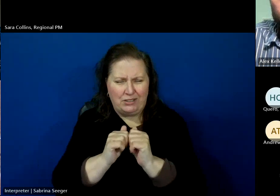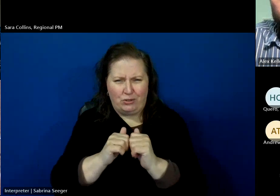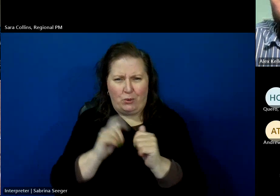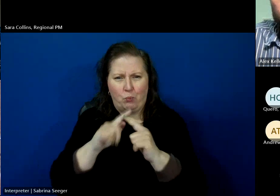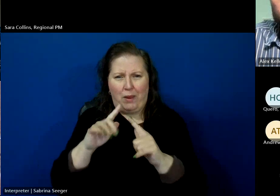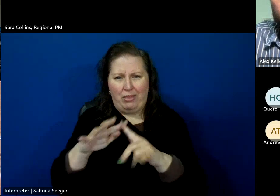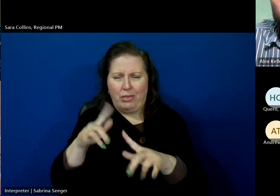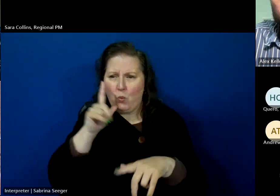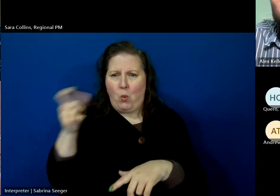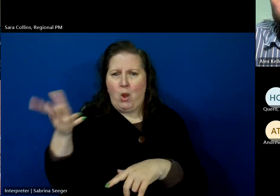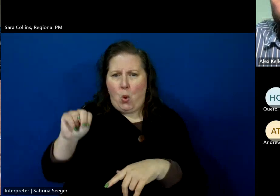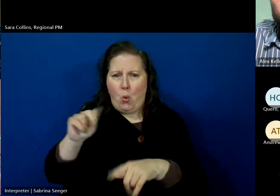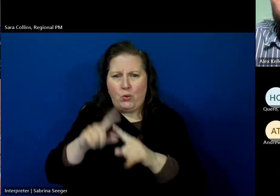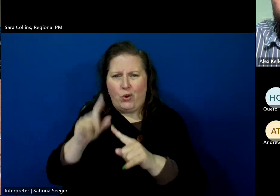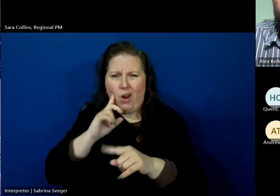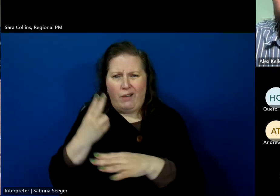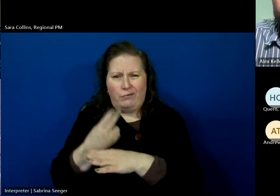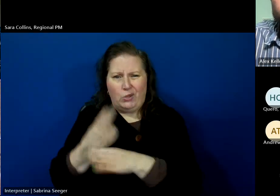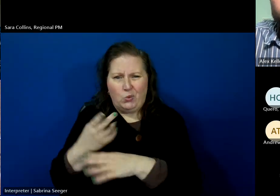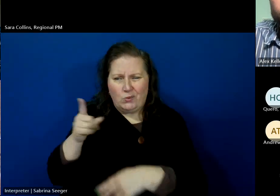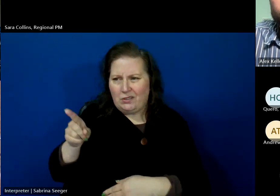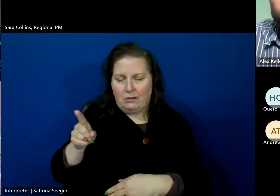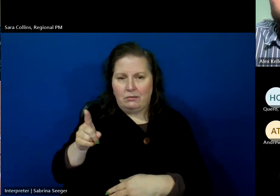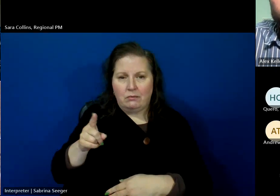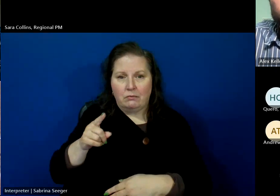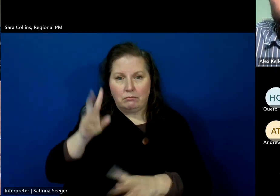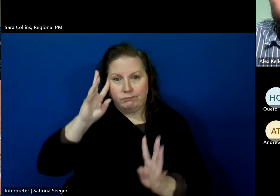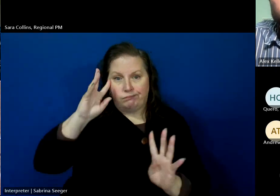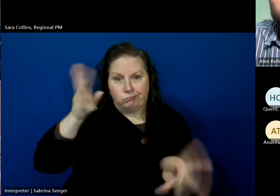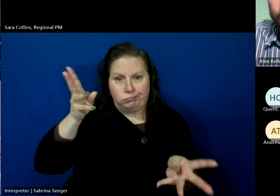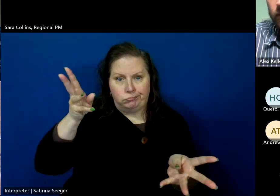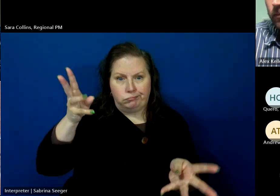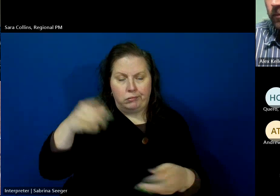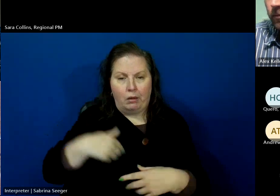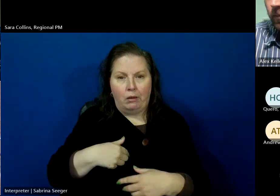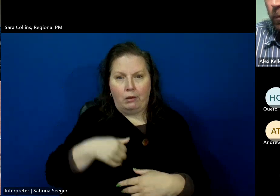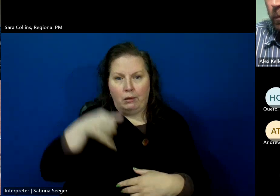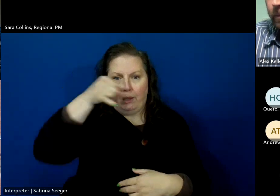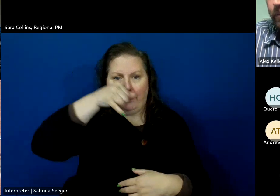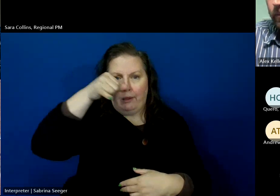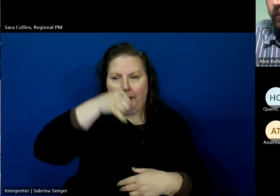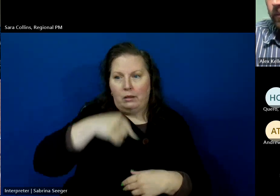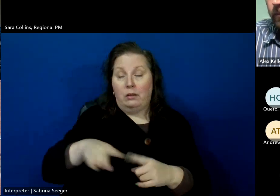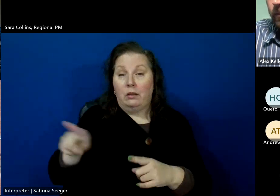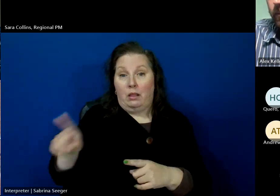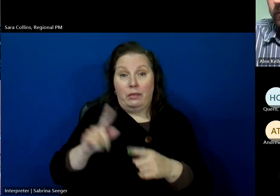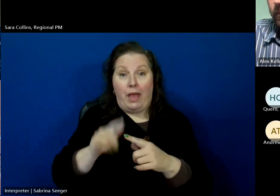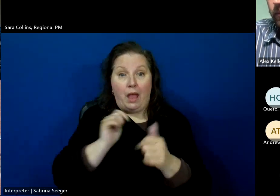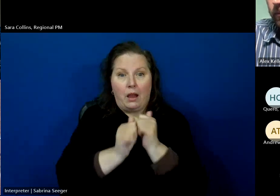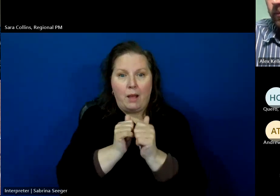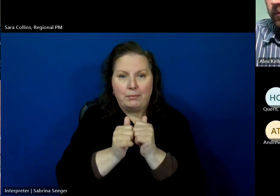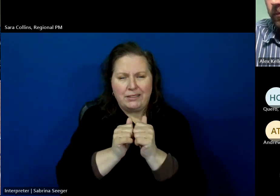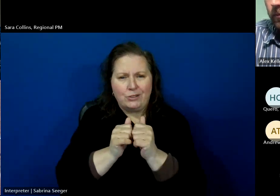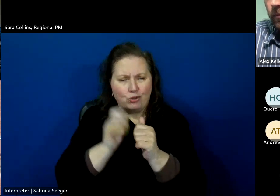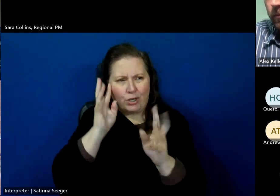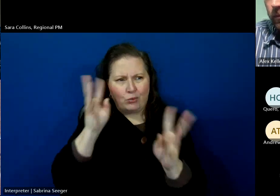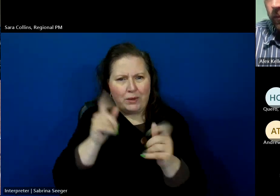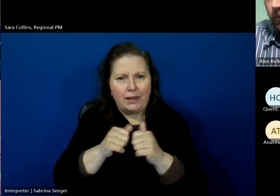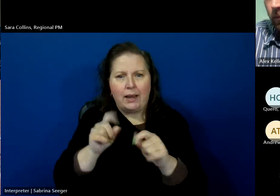monopolies is la la land. The competition creates